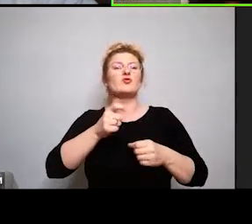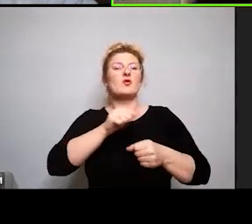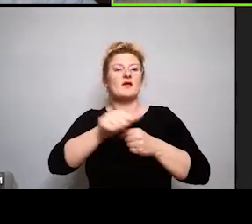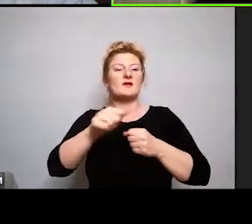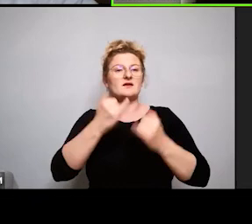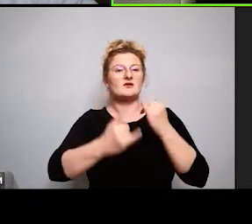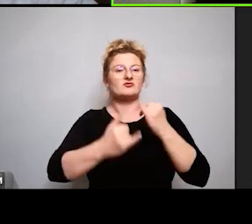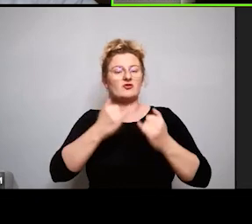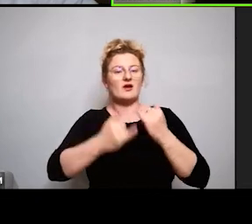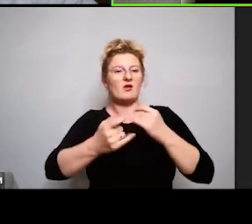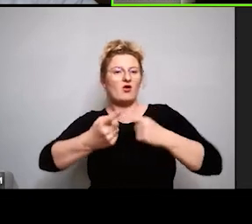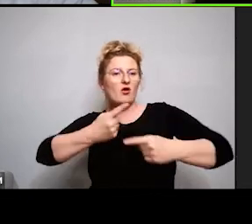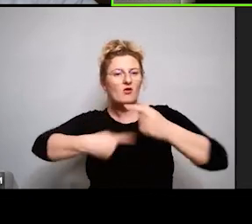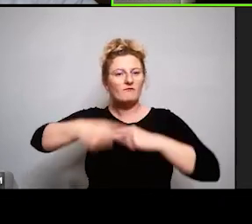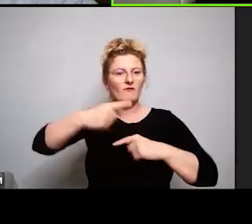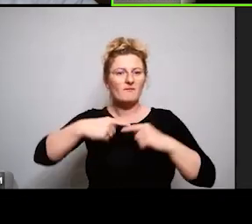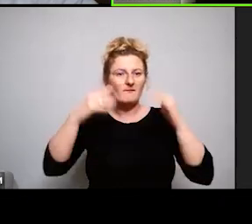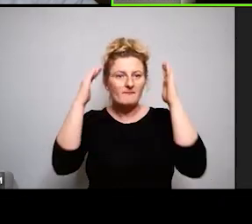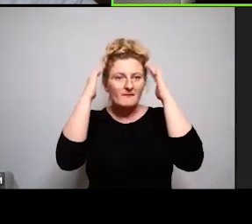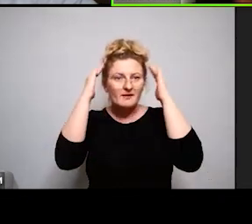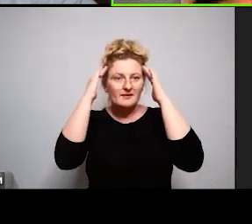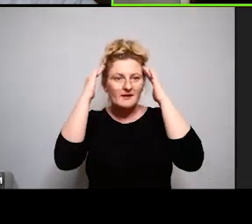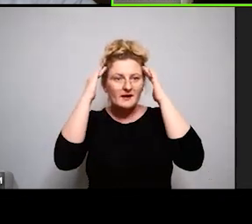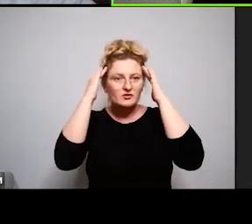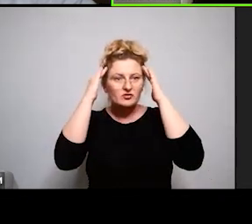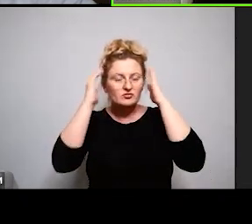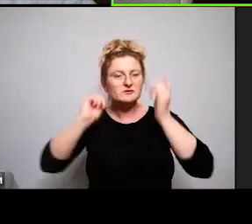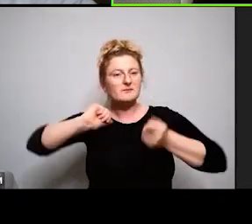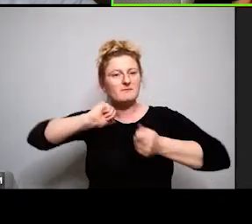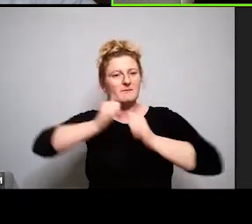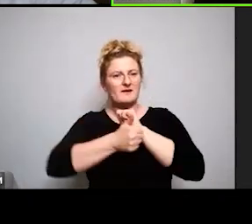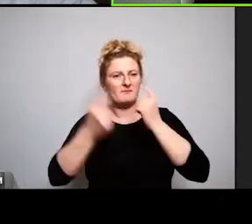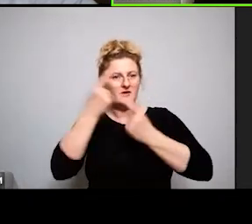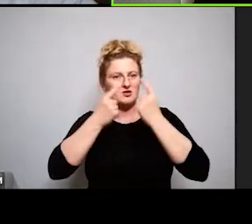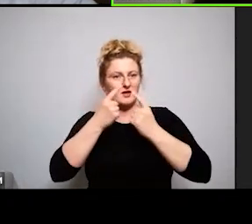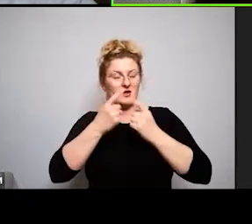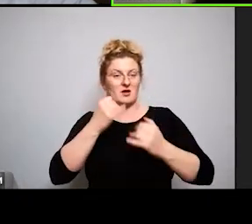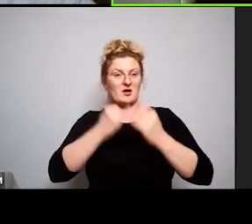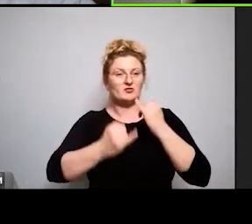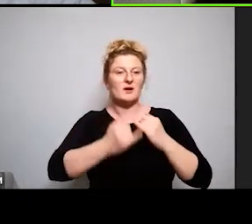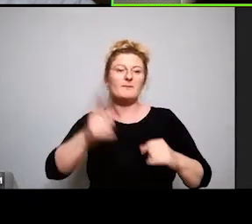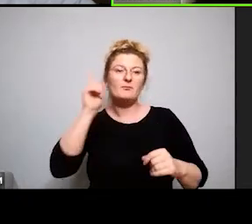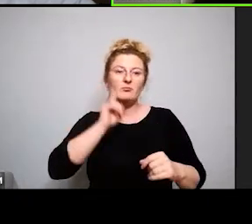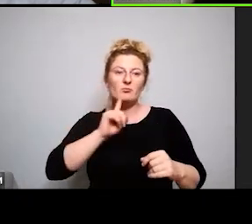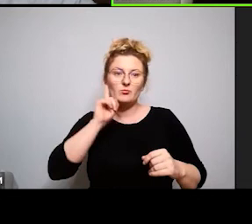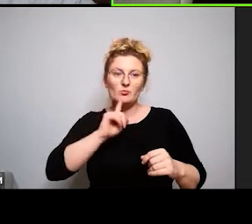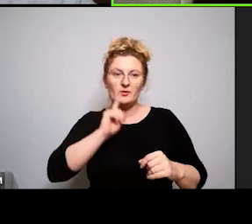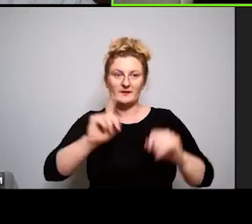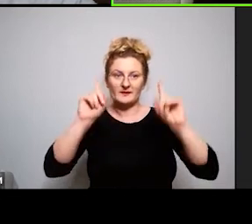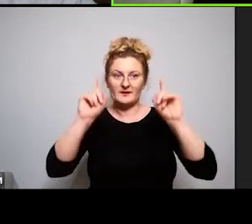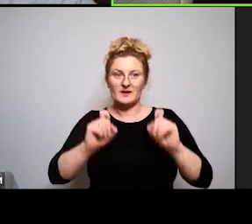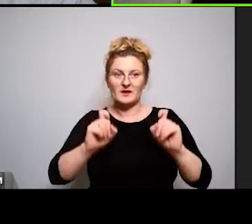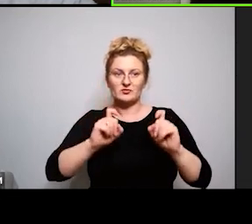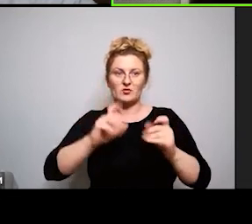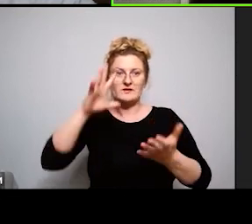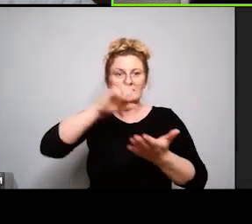women can take care of children, so men and women can access any job they want?